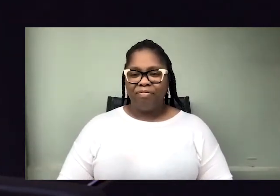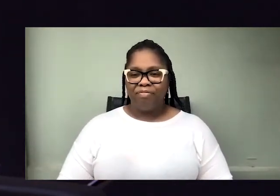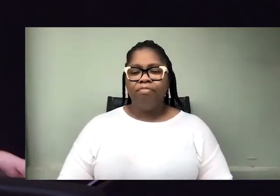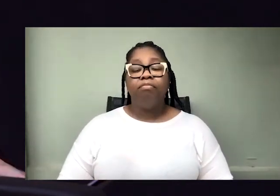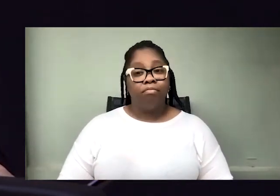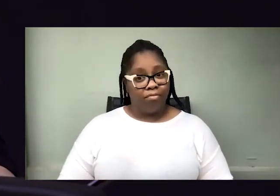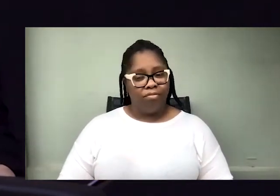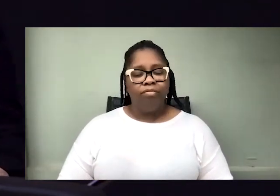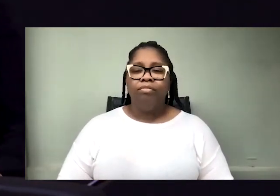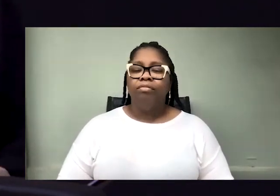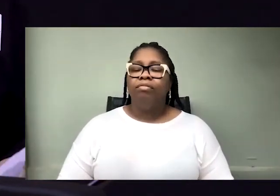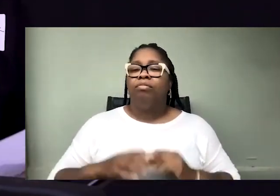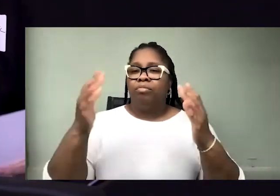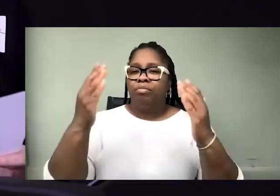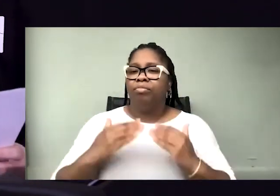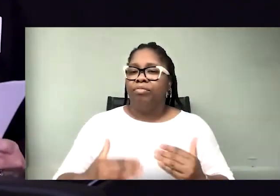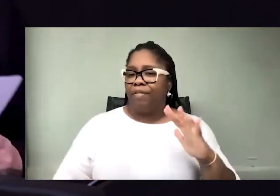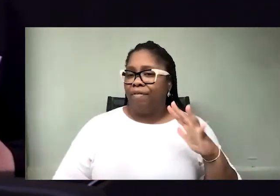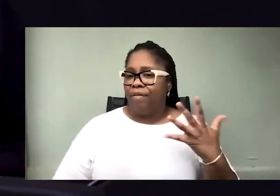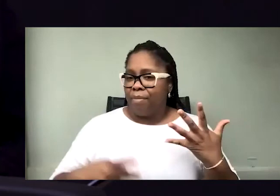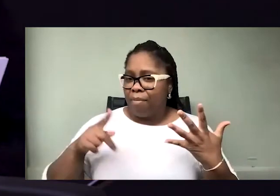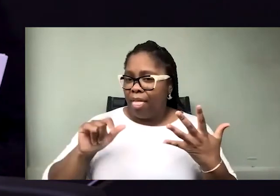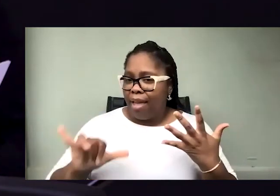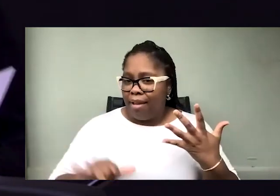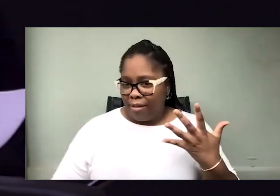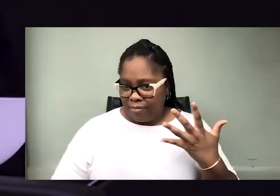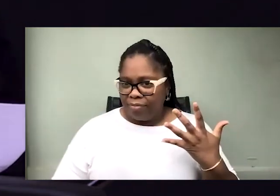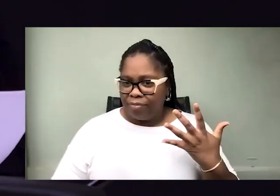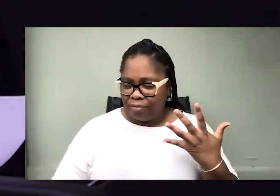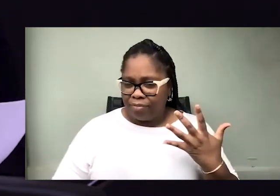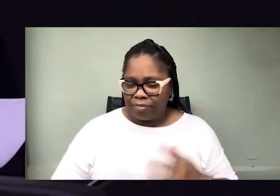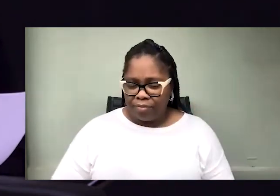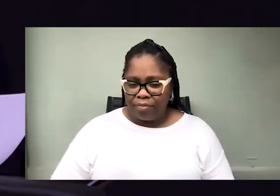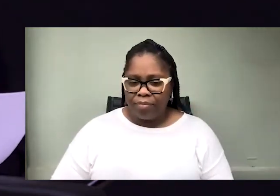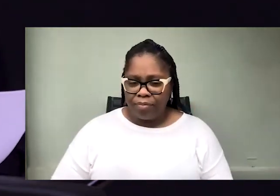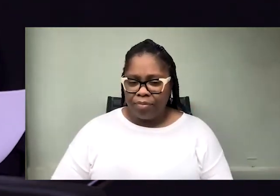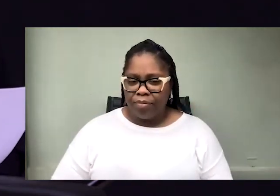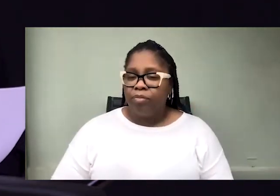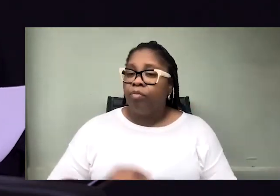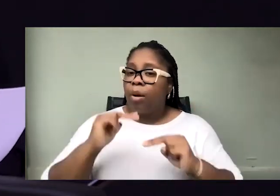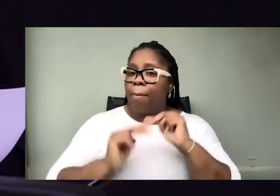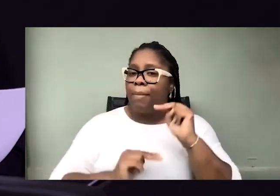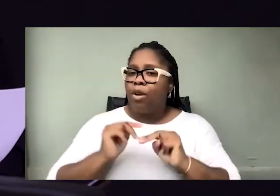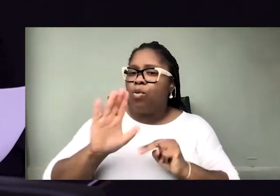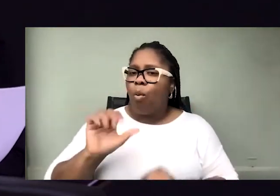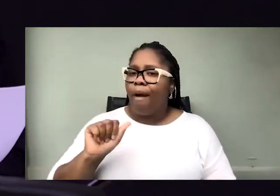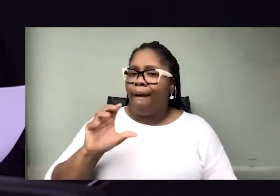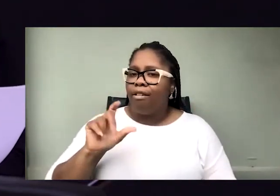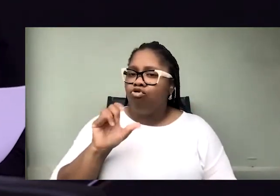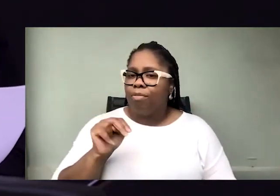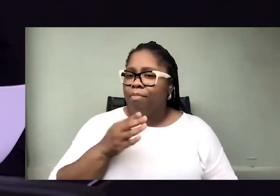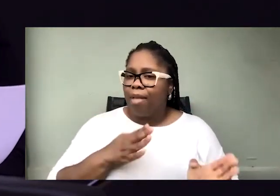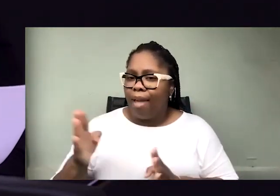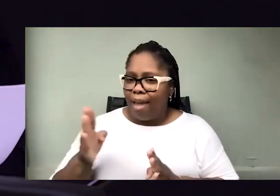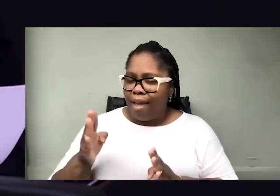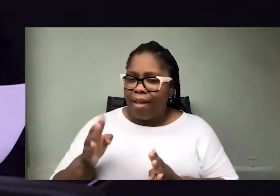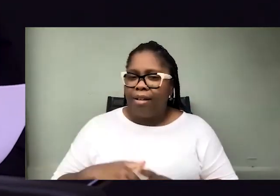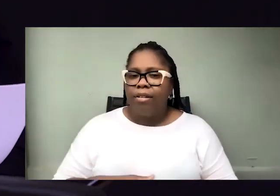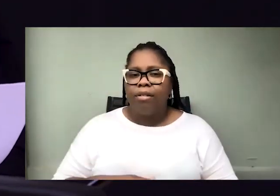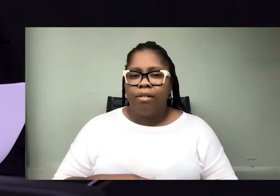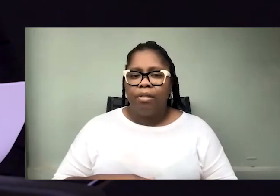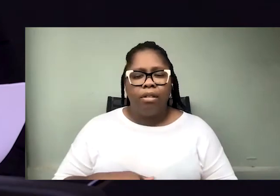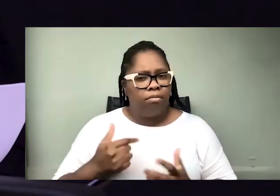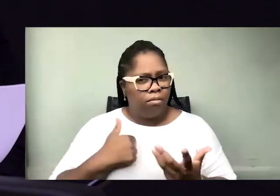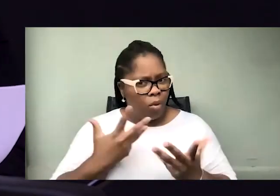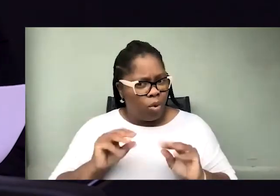All right, moving on to play number 5. Build your action plan. I just